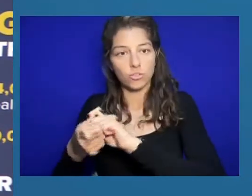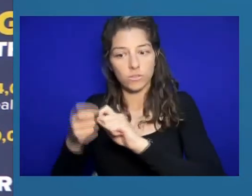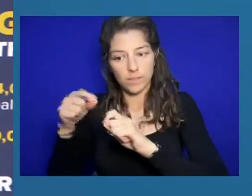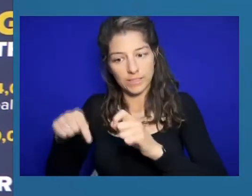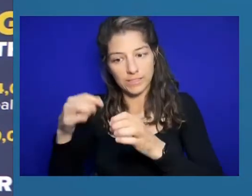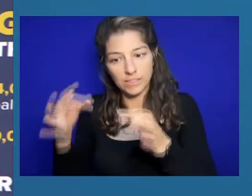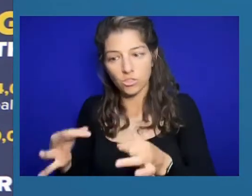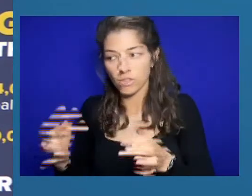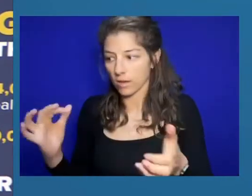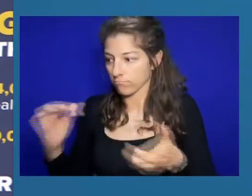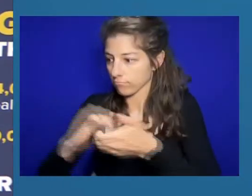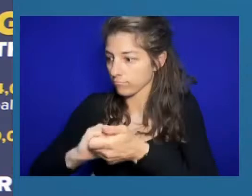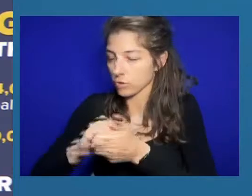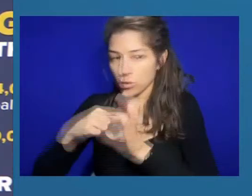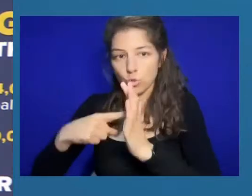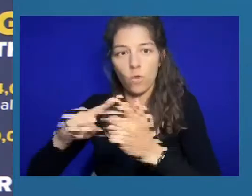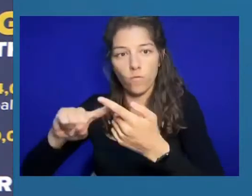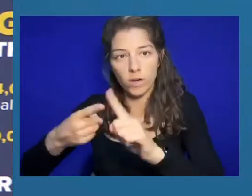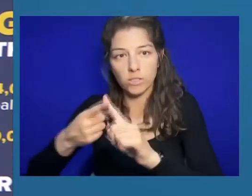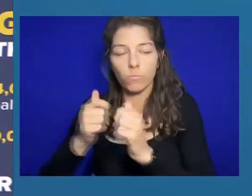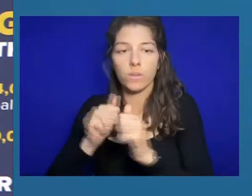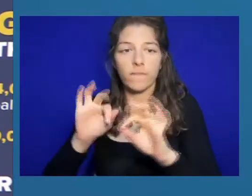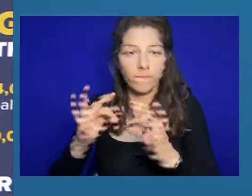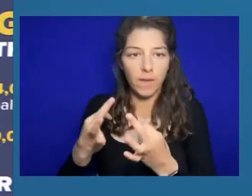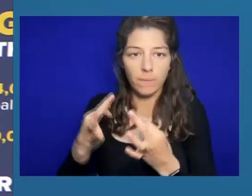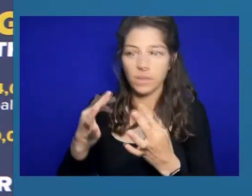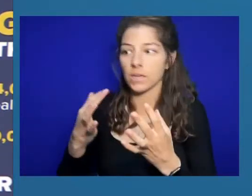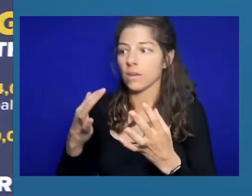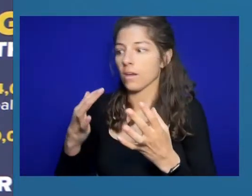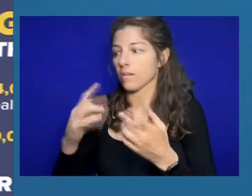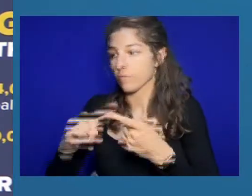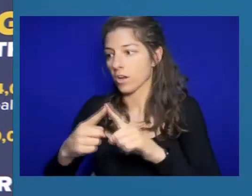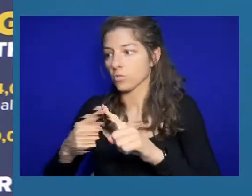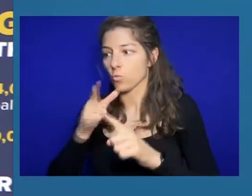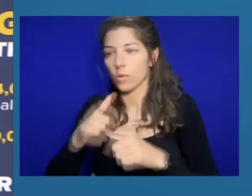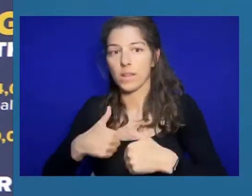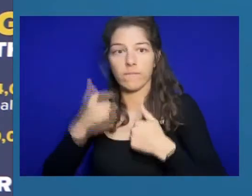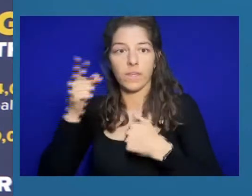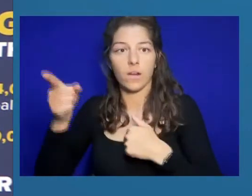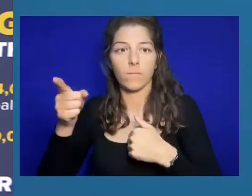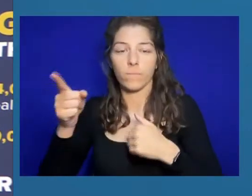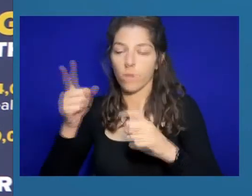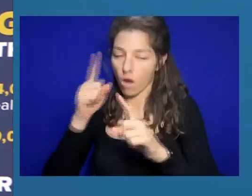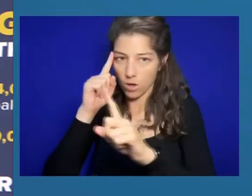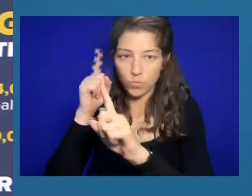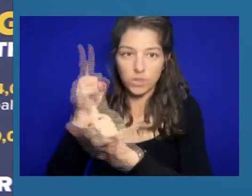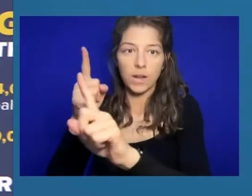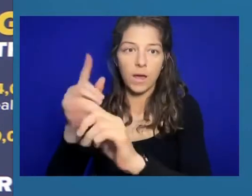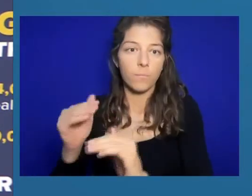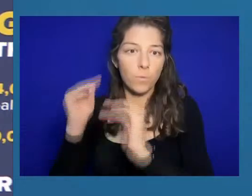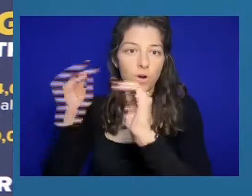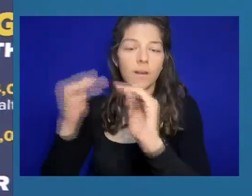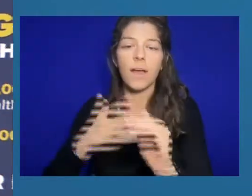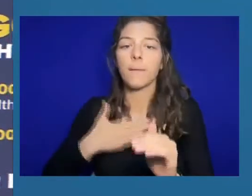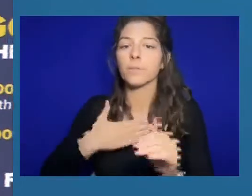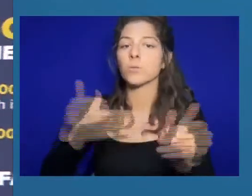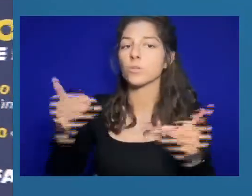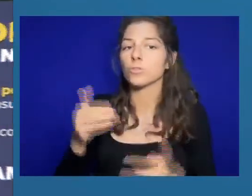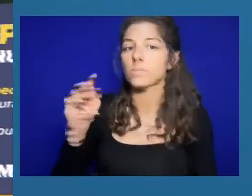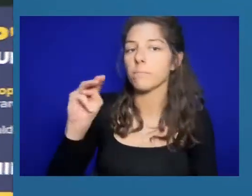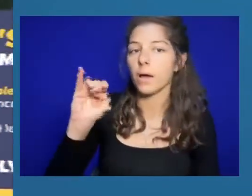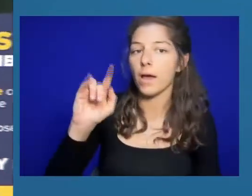friendship with our family and friends across the border. Onward and upward, and I'm happy to introduce Mike Murphy with the New York Farm